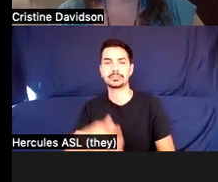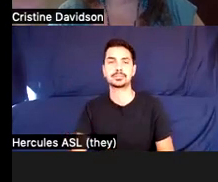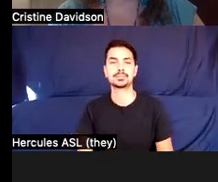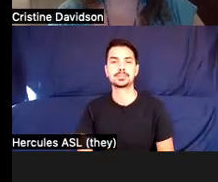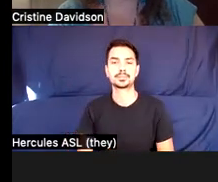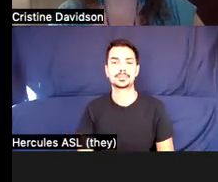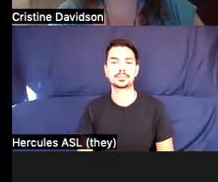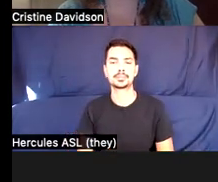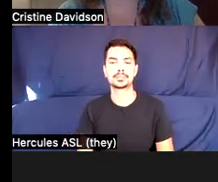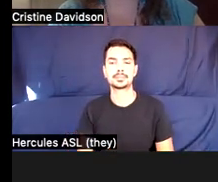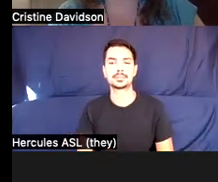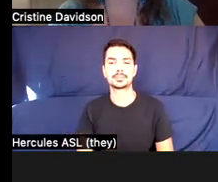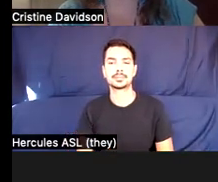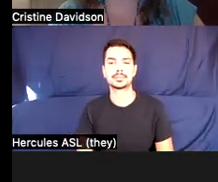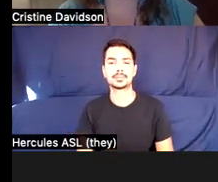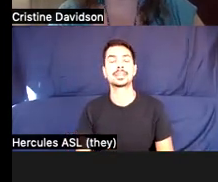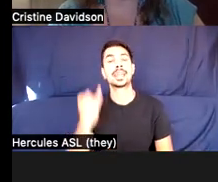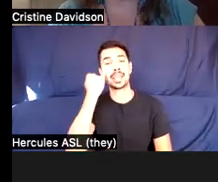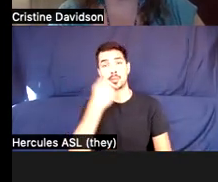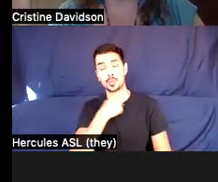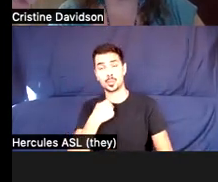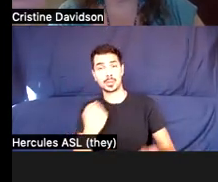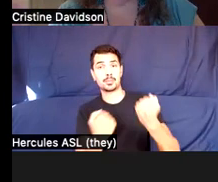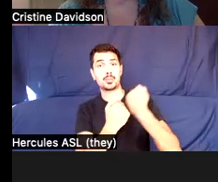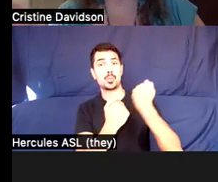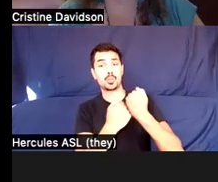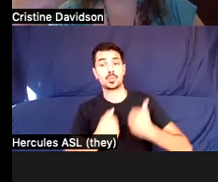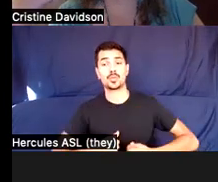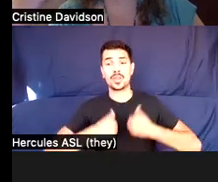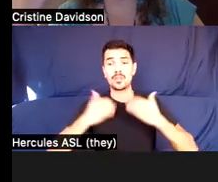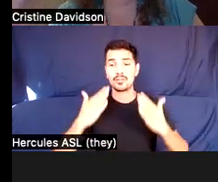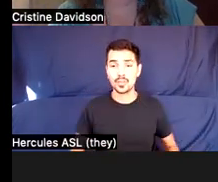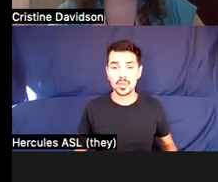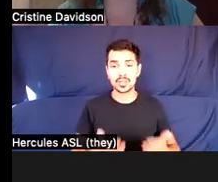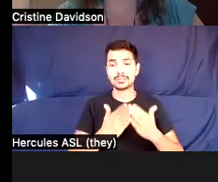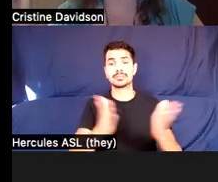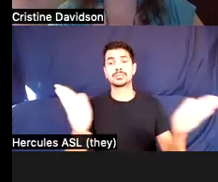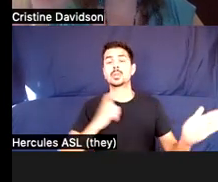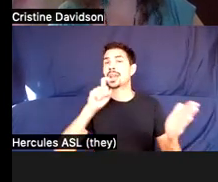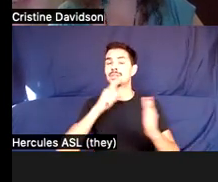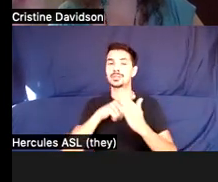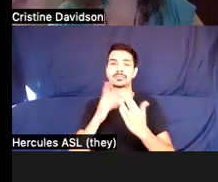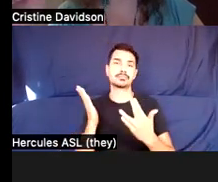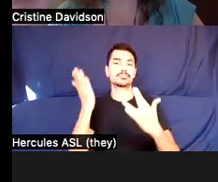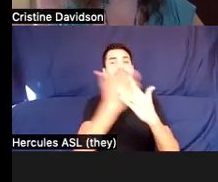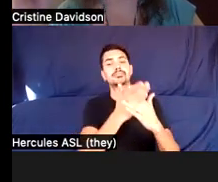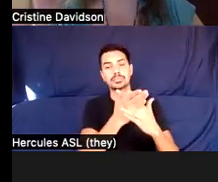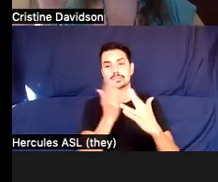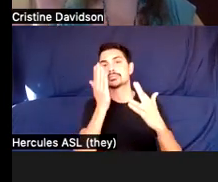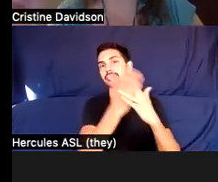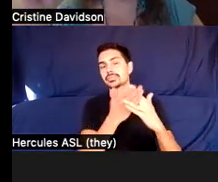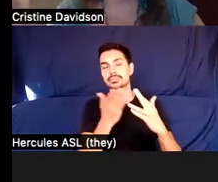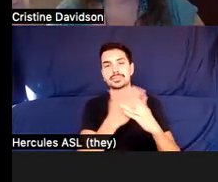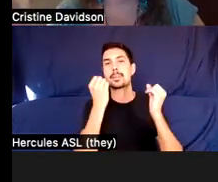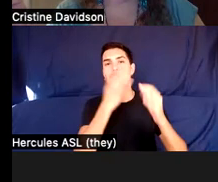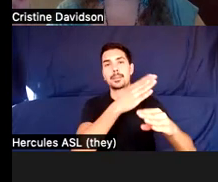to have to interrupt a lot of the barriers and institutional,